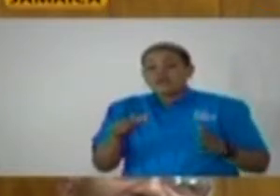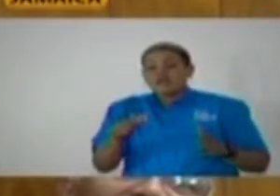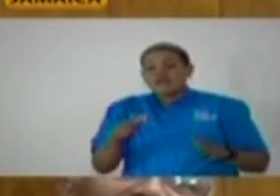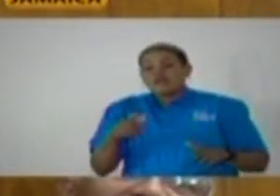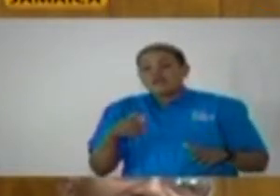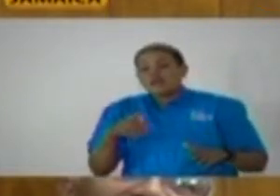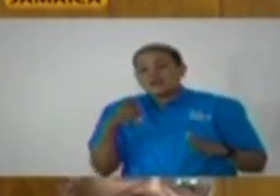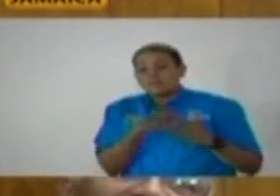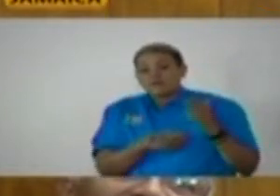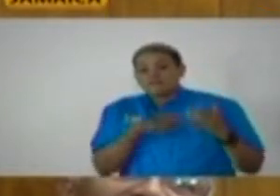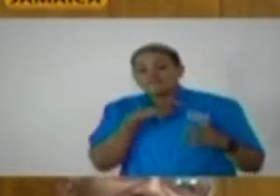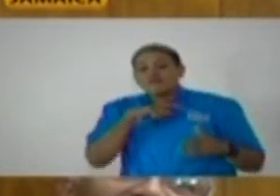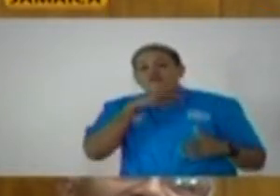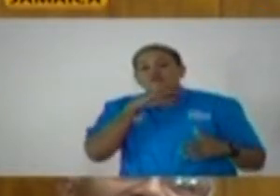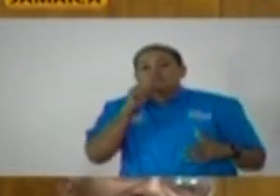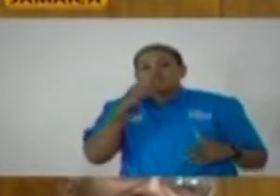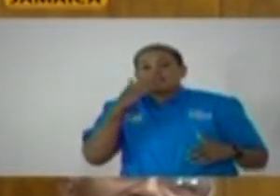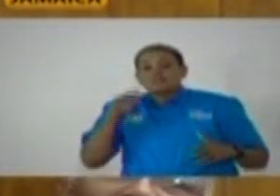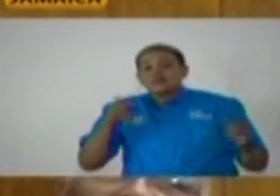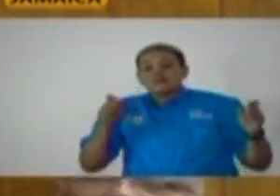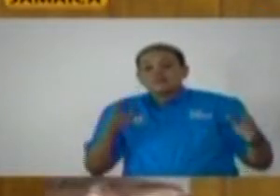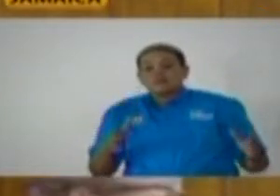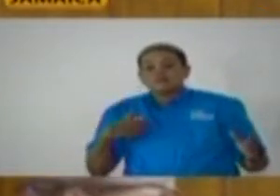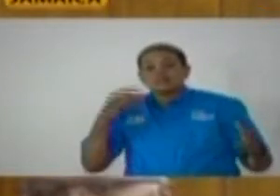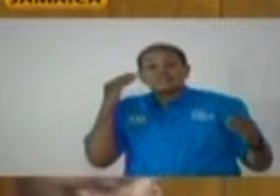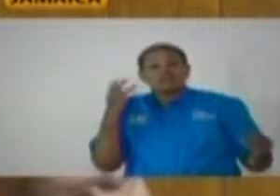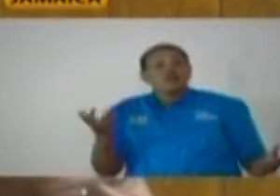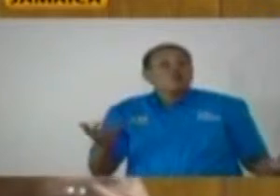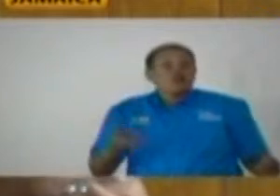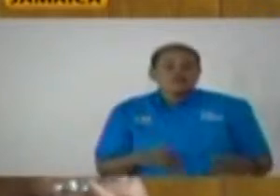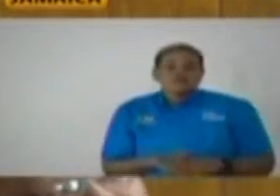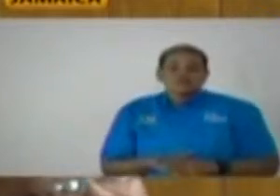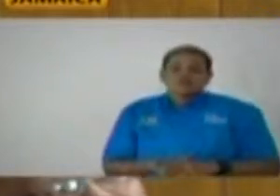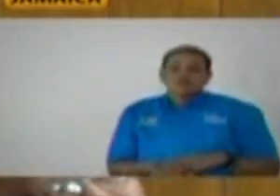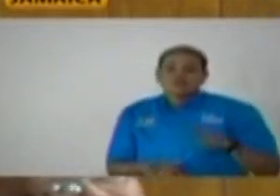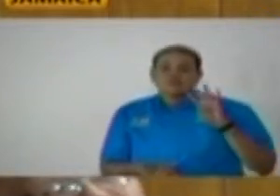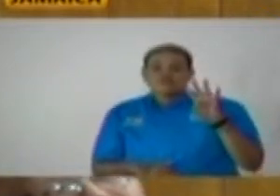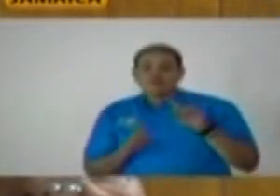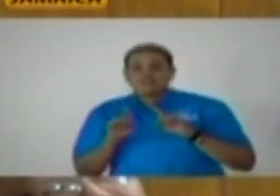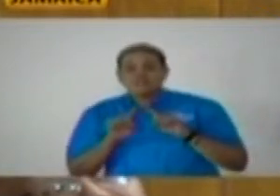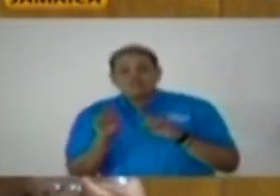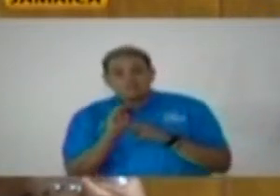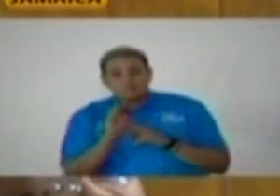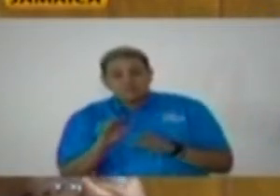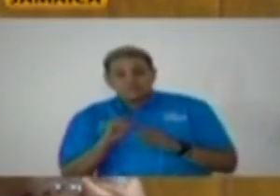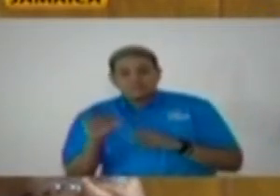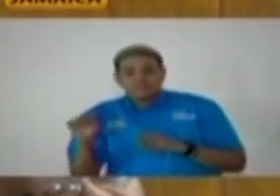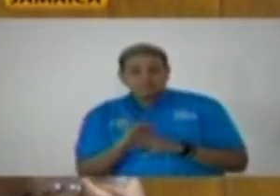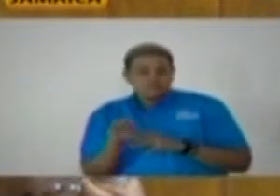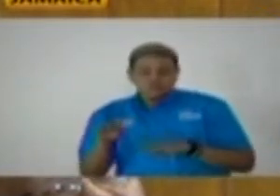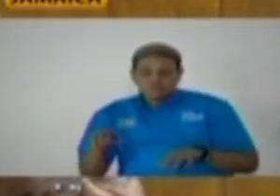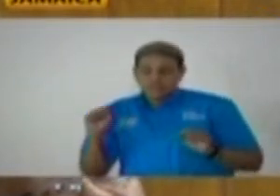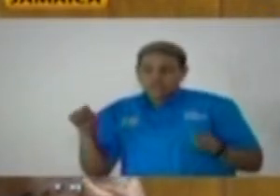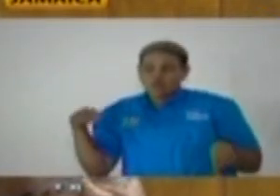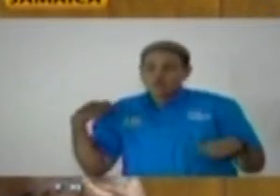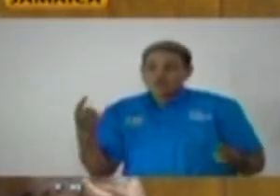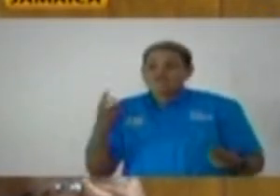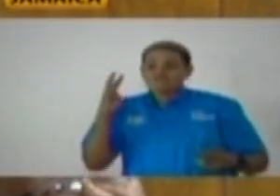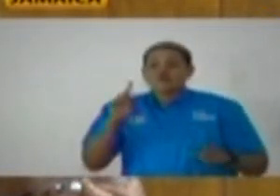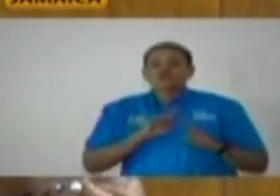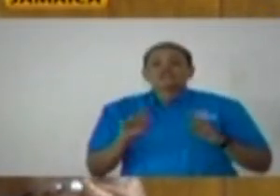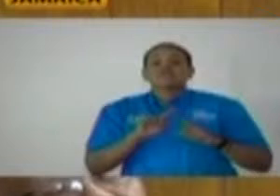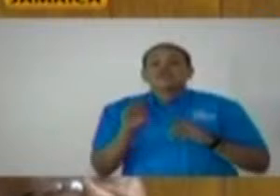mismanagement. I'm going to tell you what it is. There have been 4 different ministers in that ministry. 4